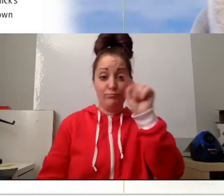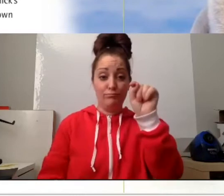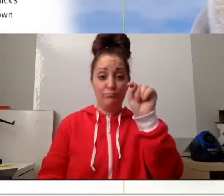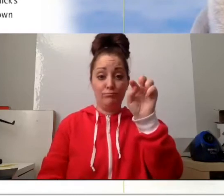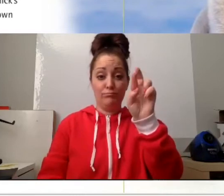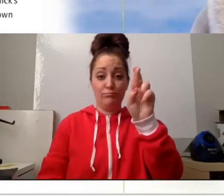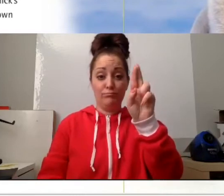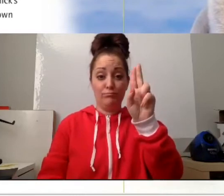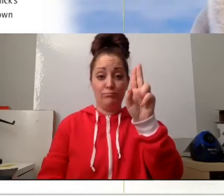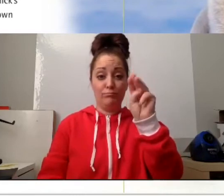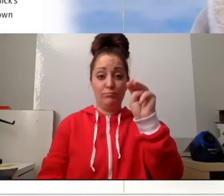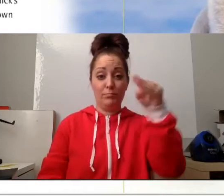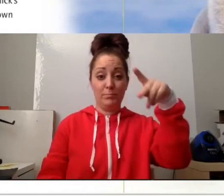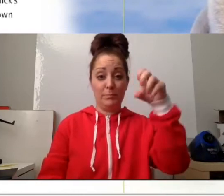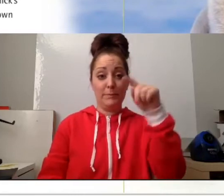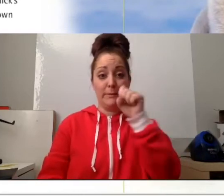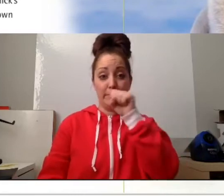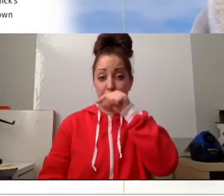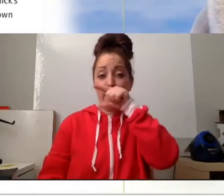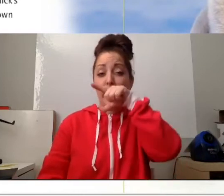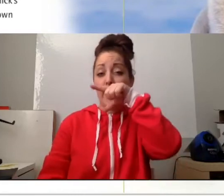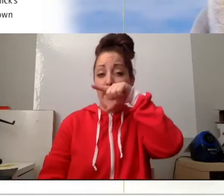and she trumpets to him.